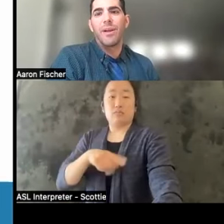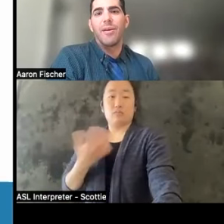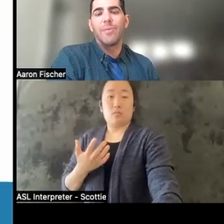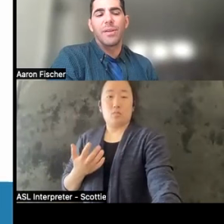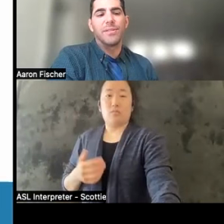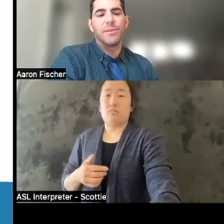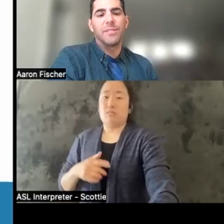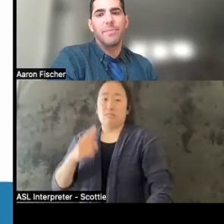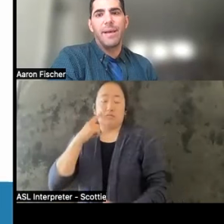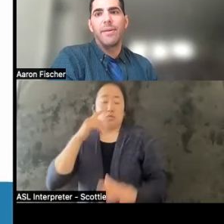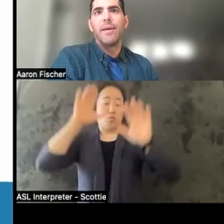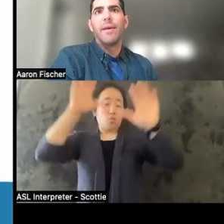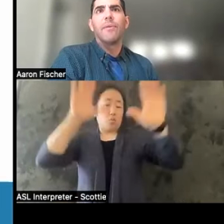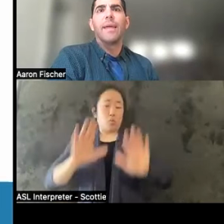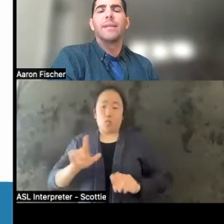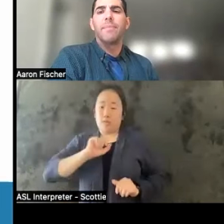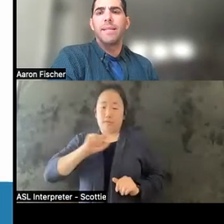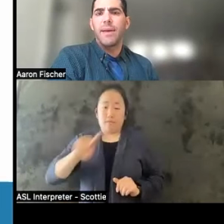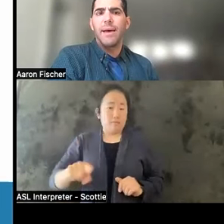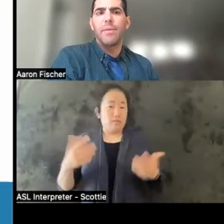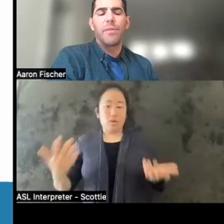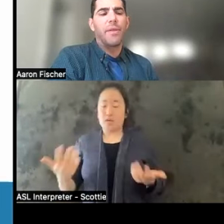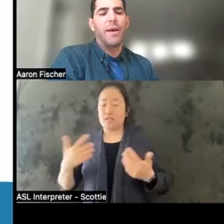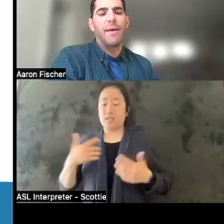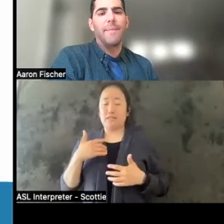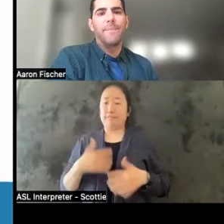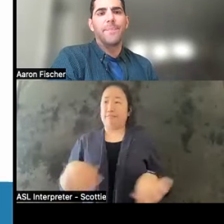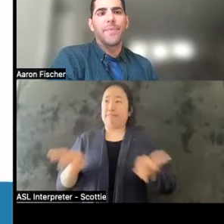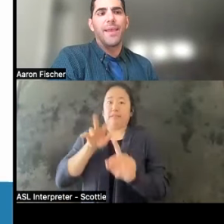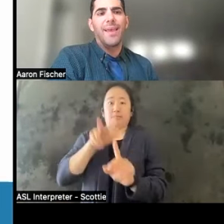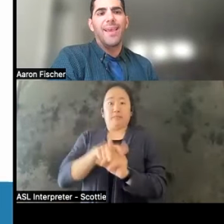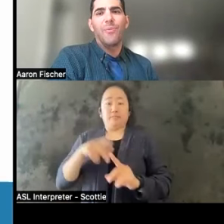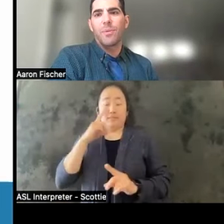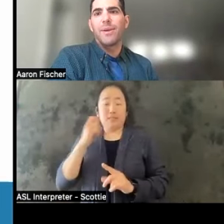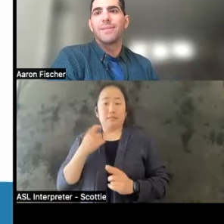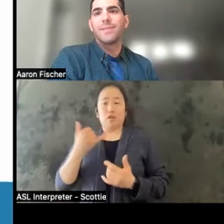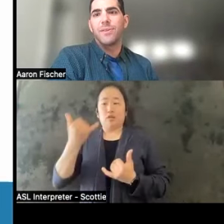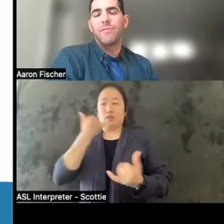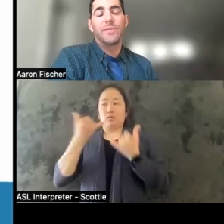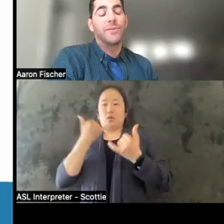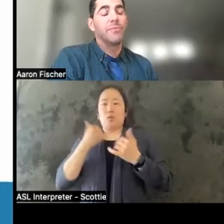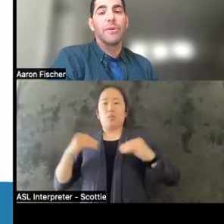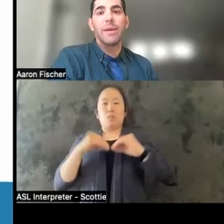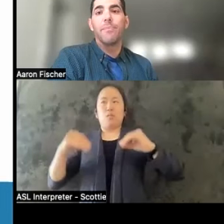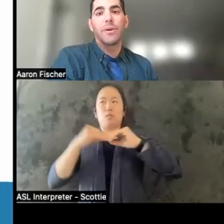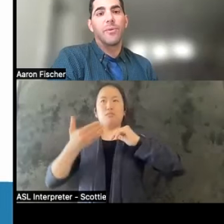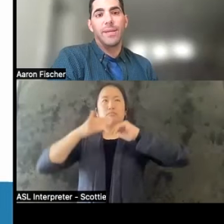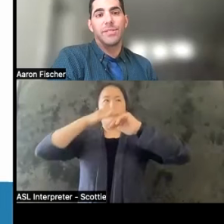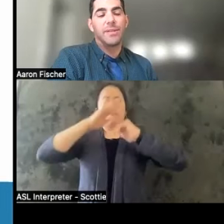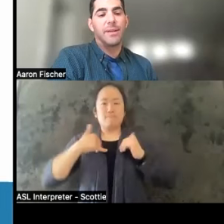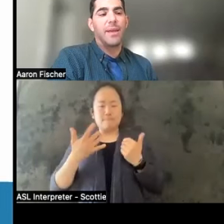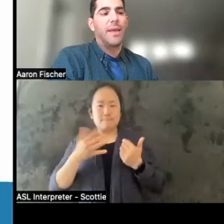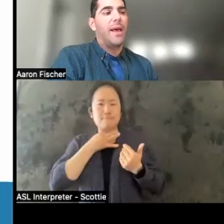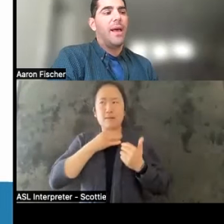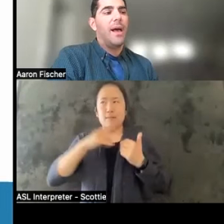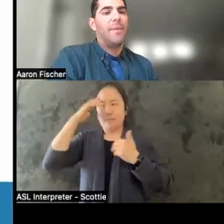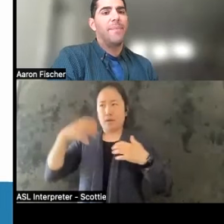people are calling with concerns about related to mental health in the workplace and so forth. So it's a really important